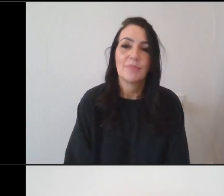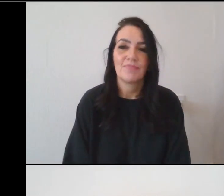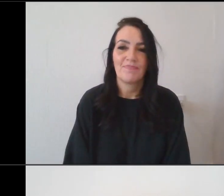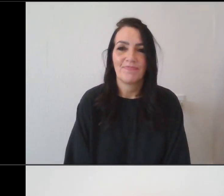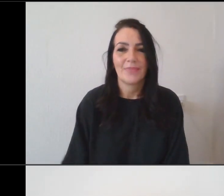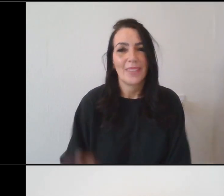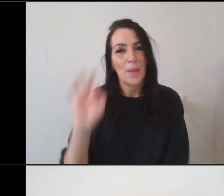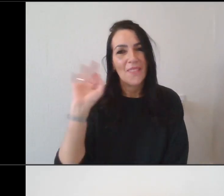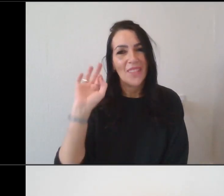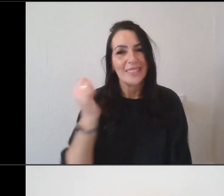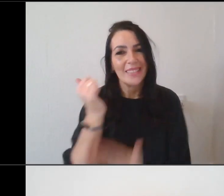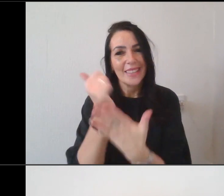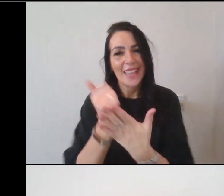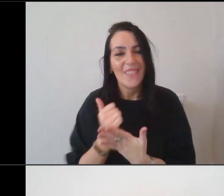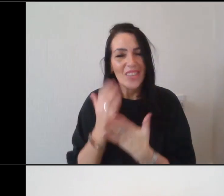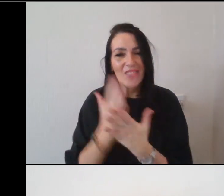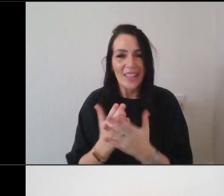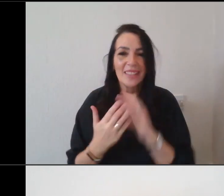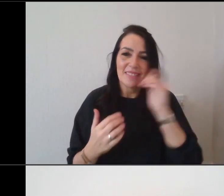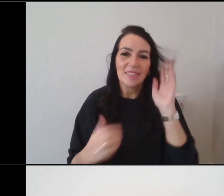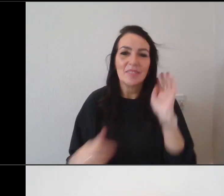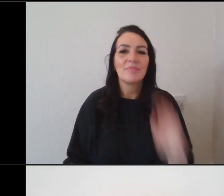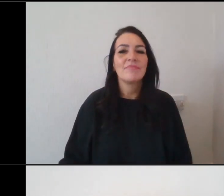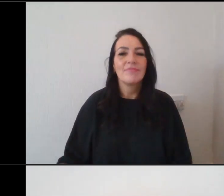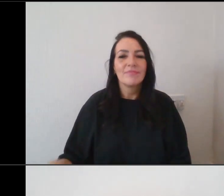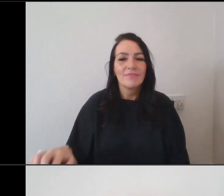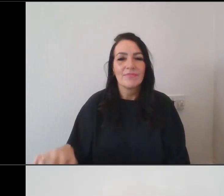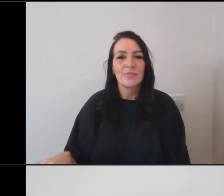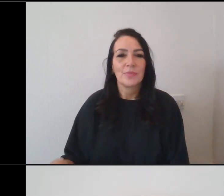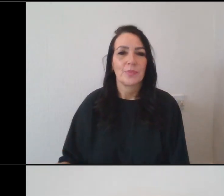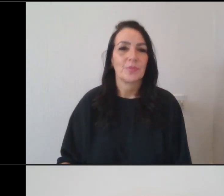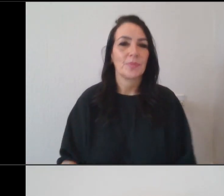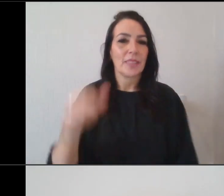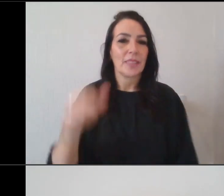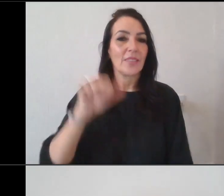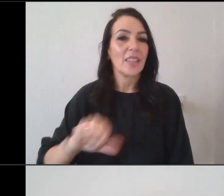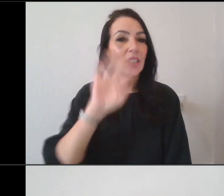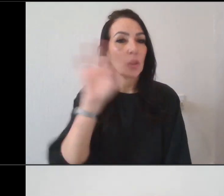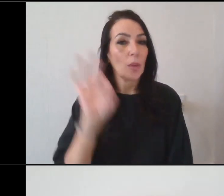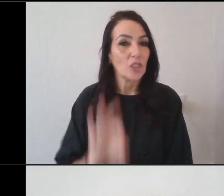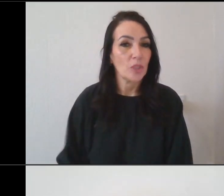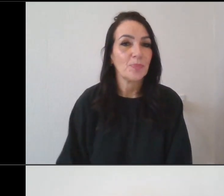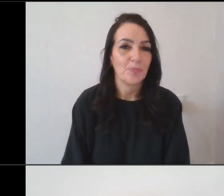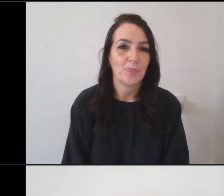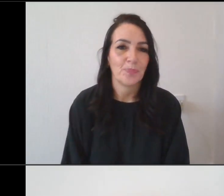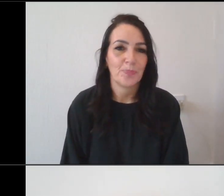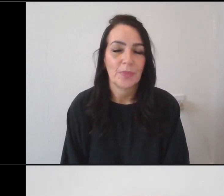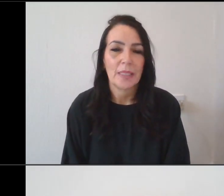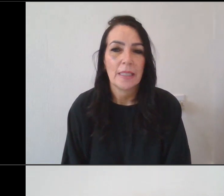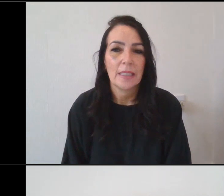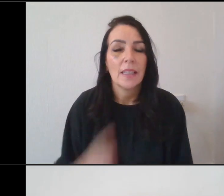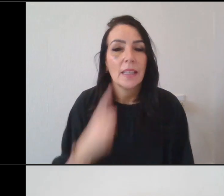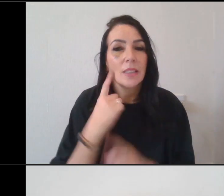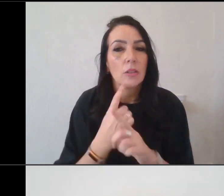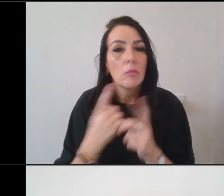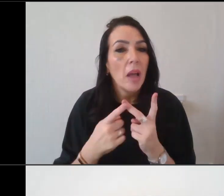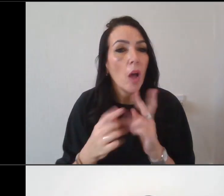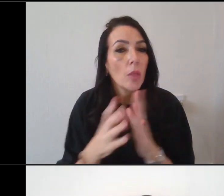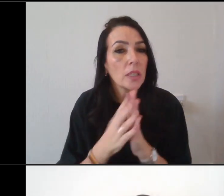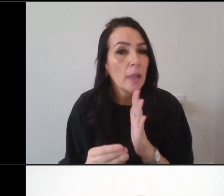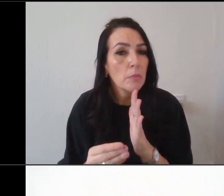Perfect. That's really helpful. And that kind of goes into the next question that we had. So can you talk about any other examples